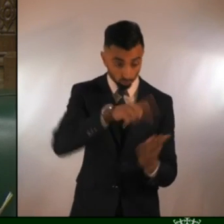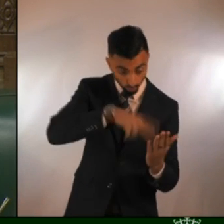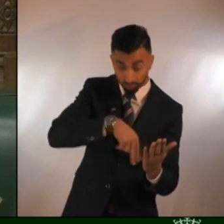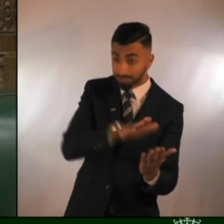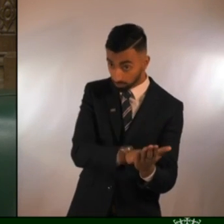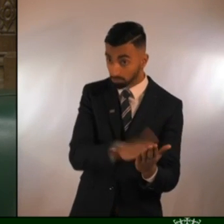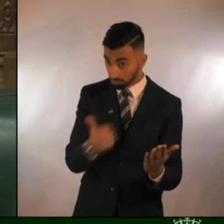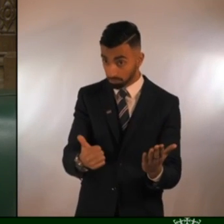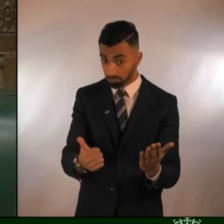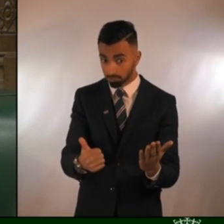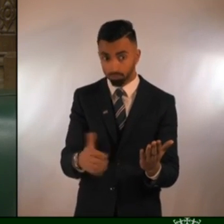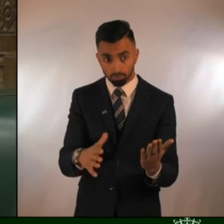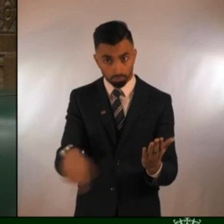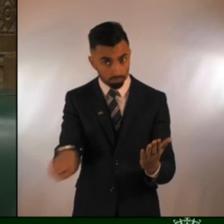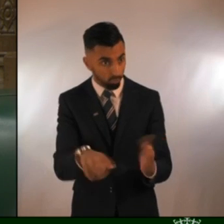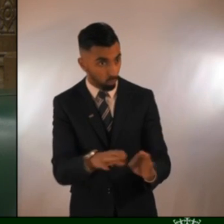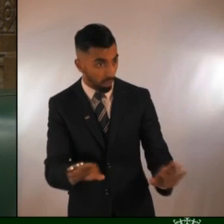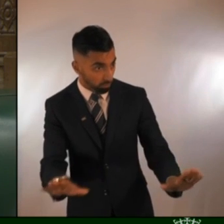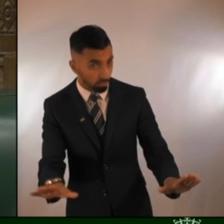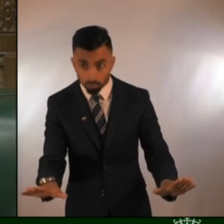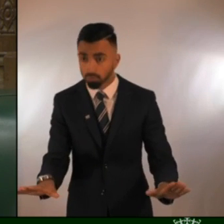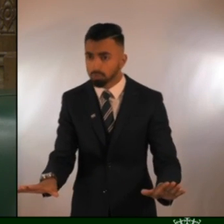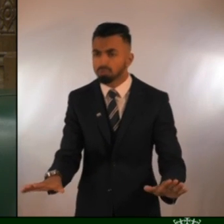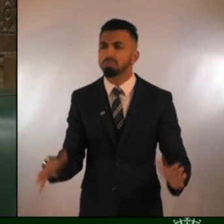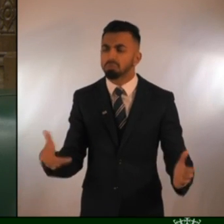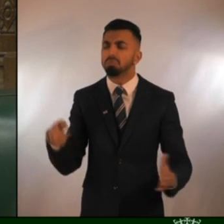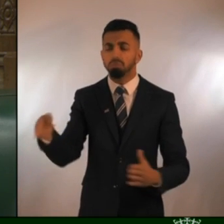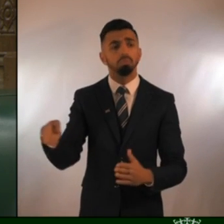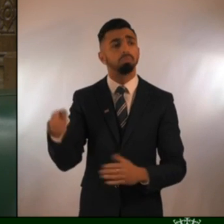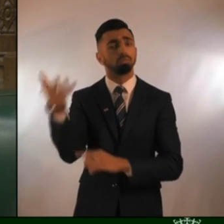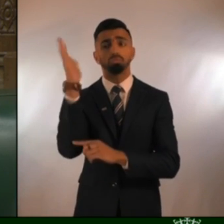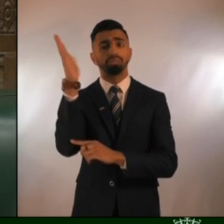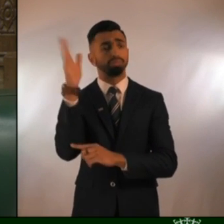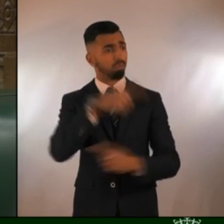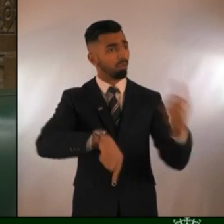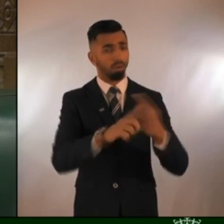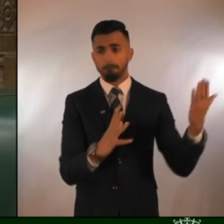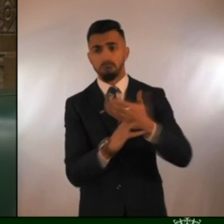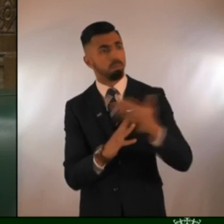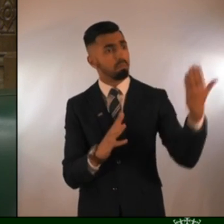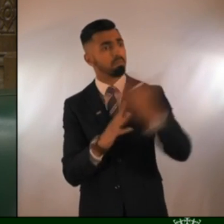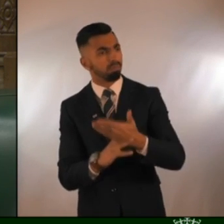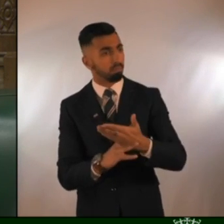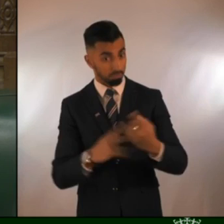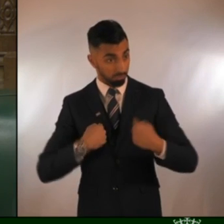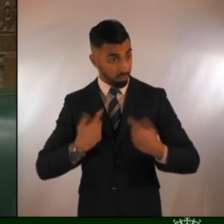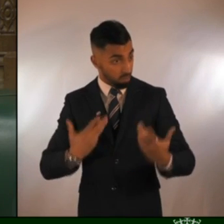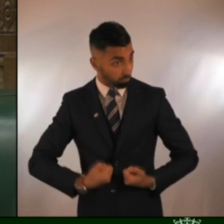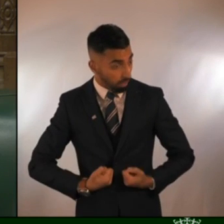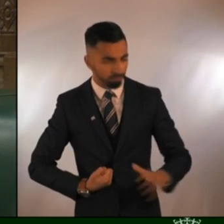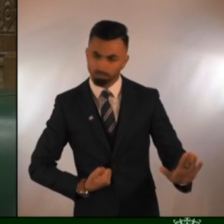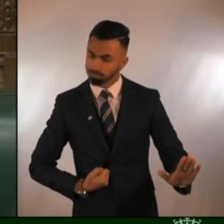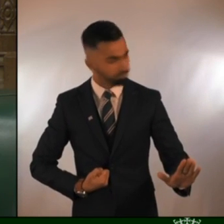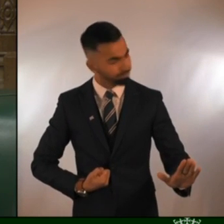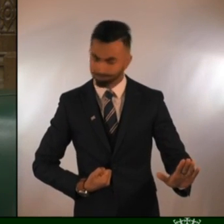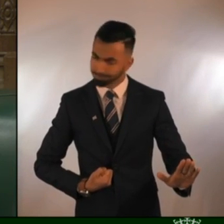good, we have some quiet, that interventions are not going to be taken during the Chancellor's statement or